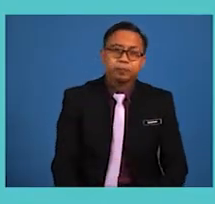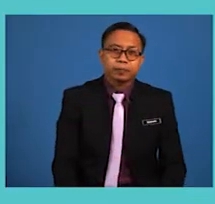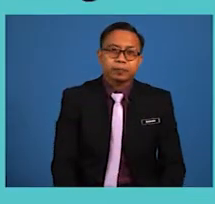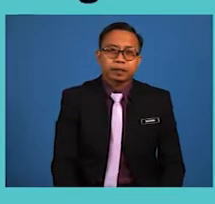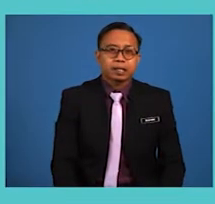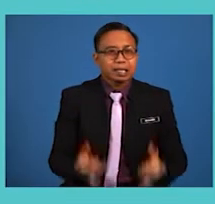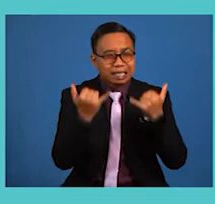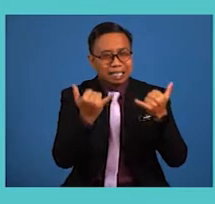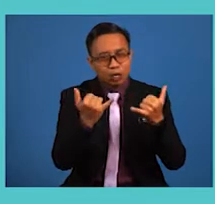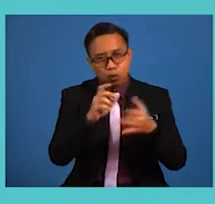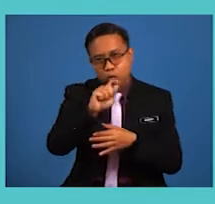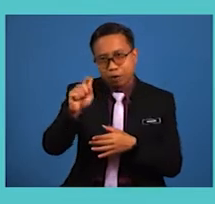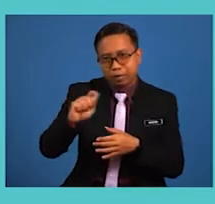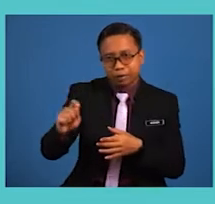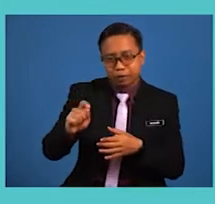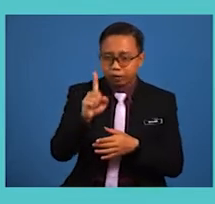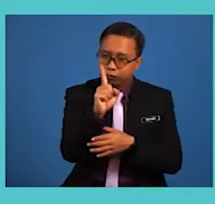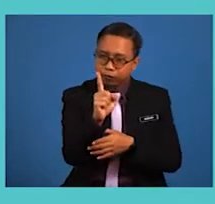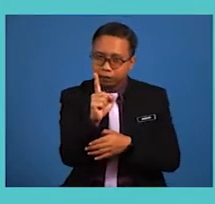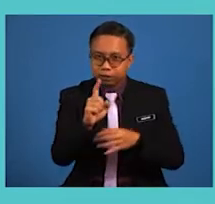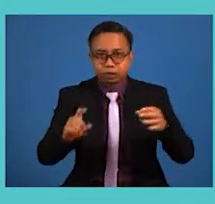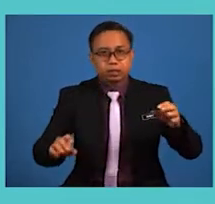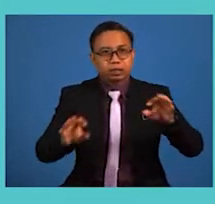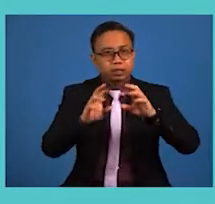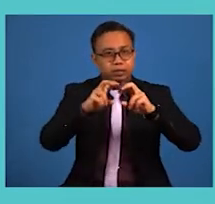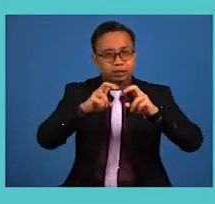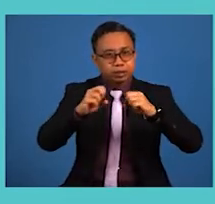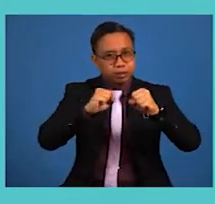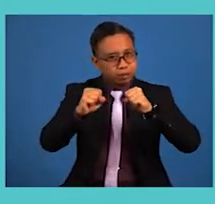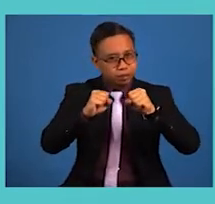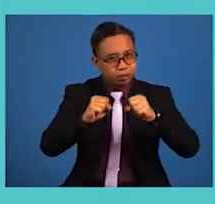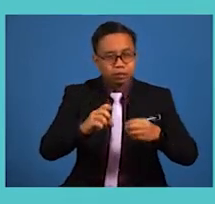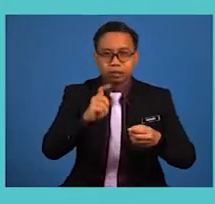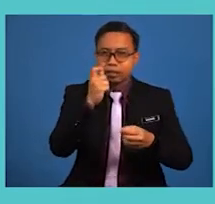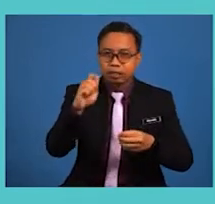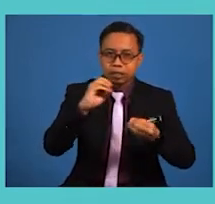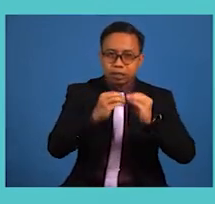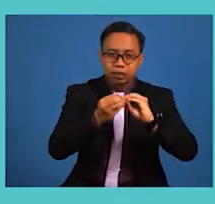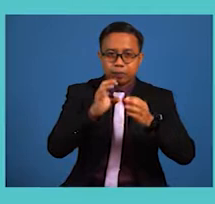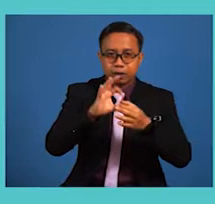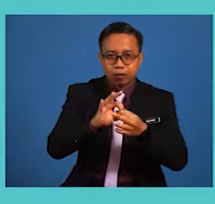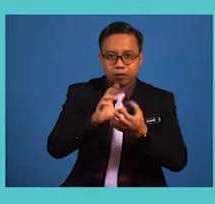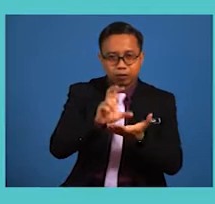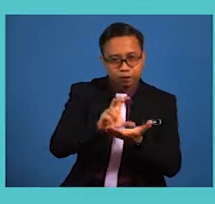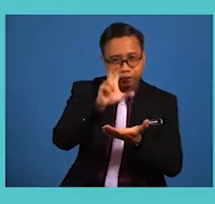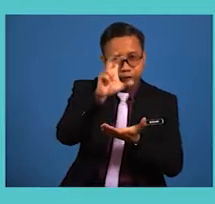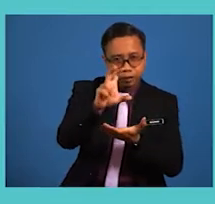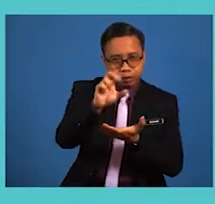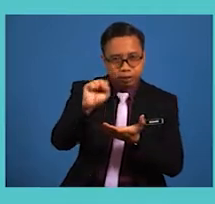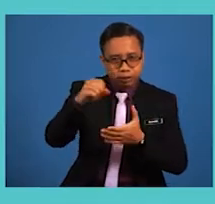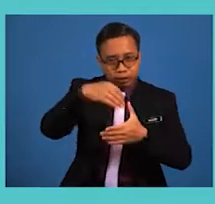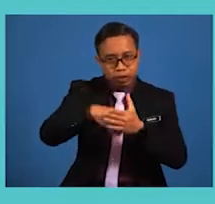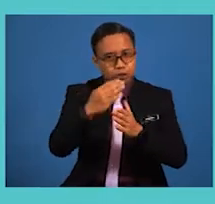Okay, let's try writing your first synthesis. The number of investors in